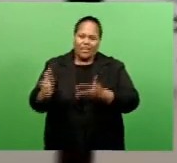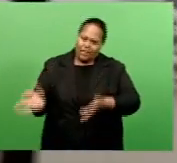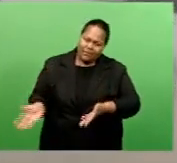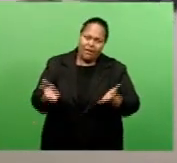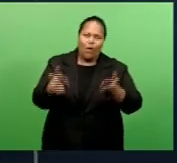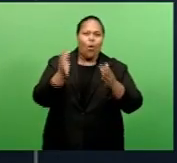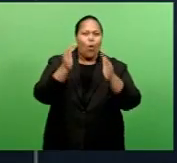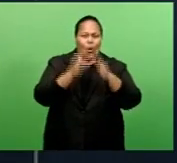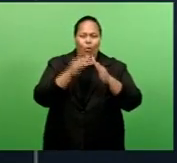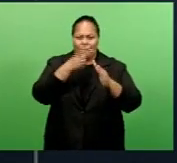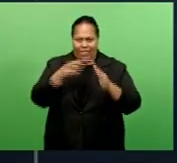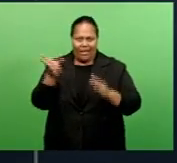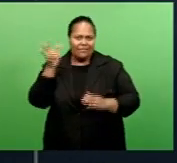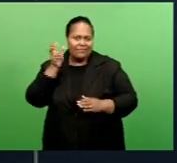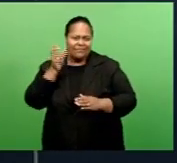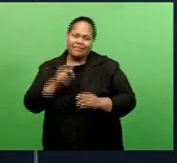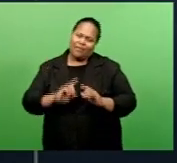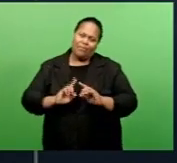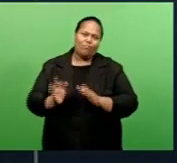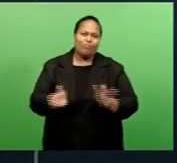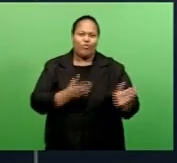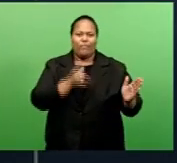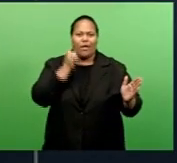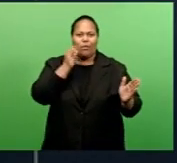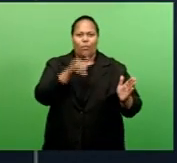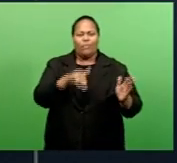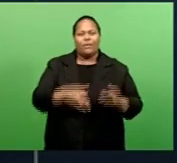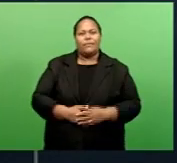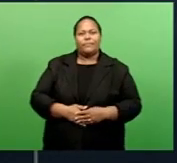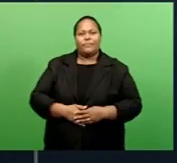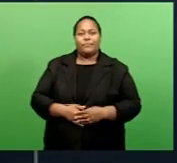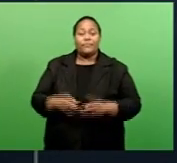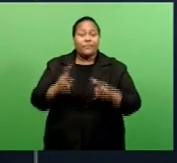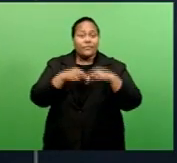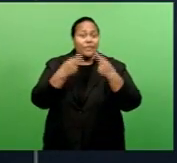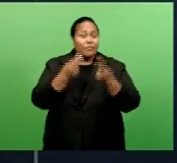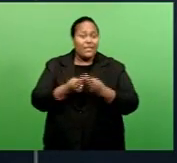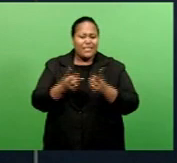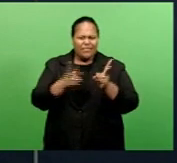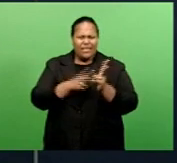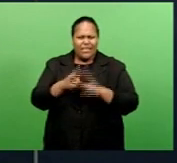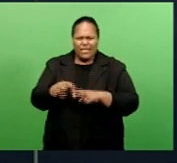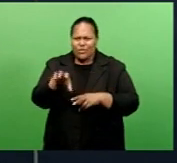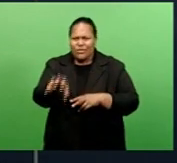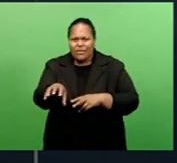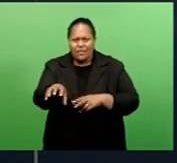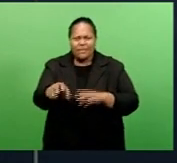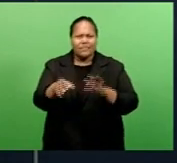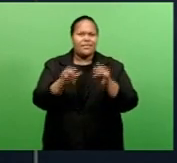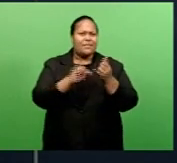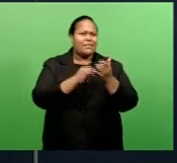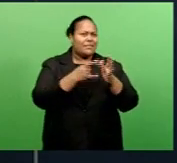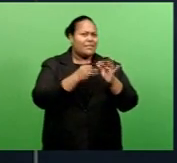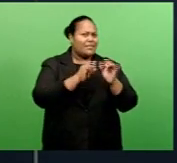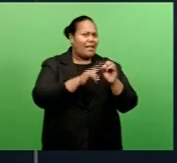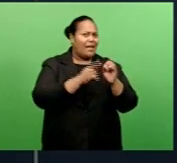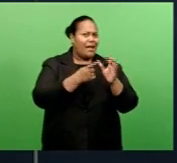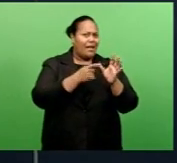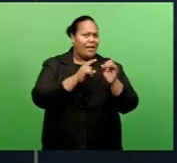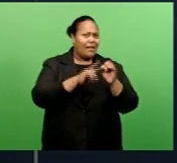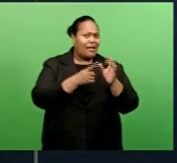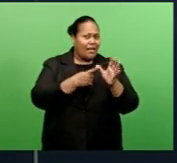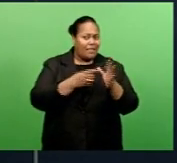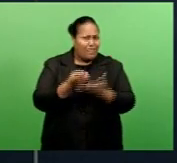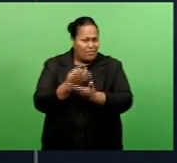FBC News. Families in Batiri village in Senganga took precautionary measures and fled to a nearby